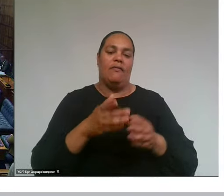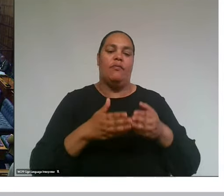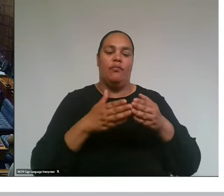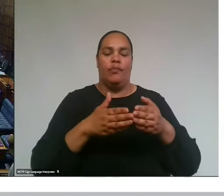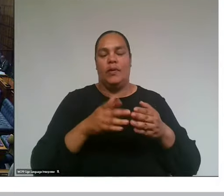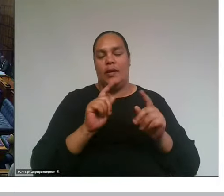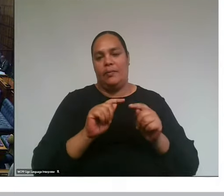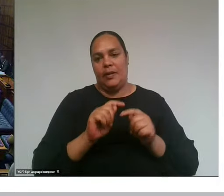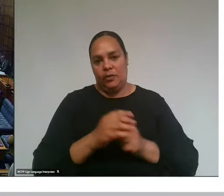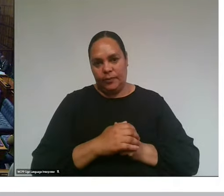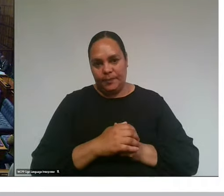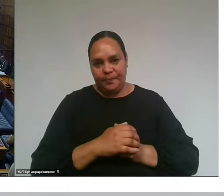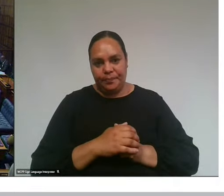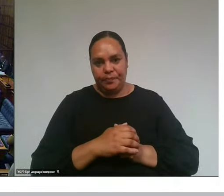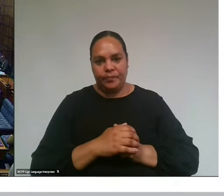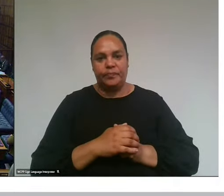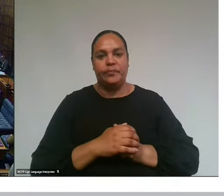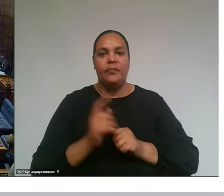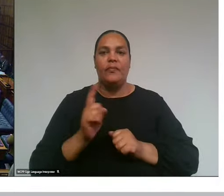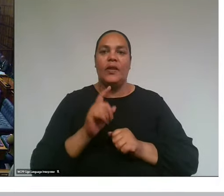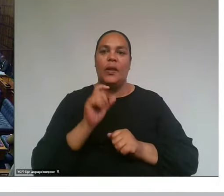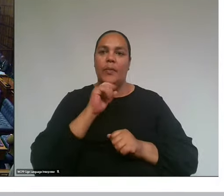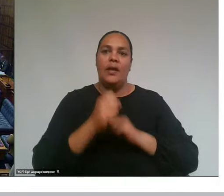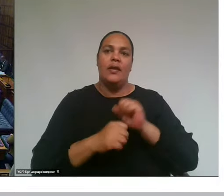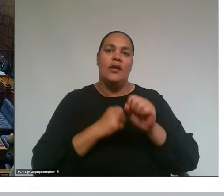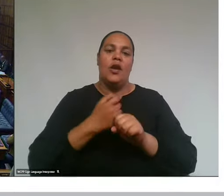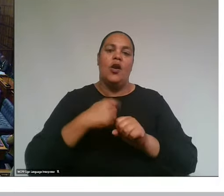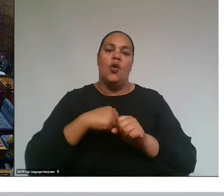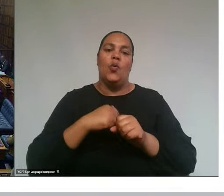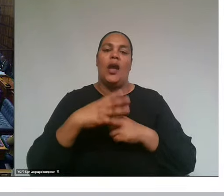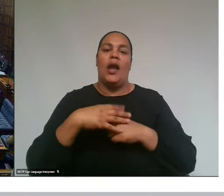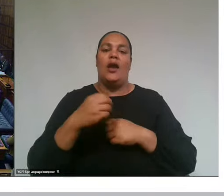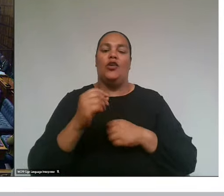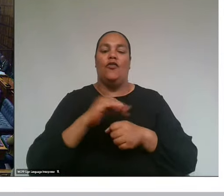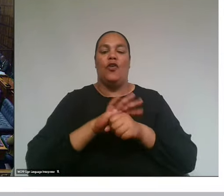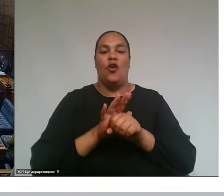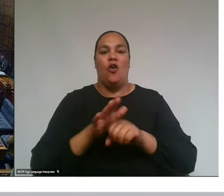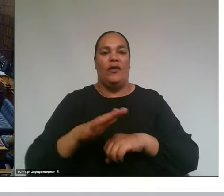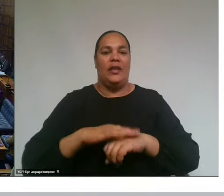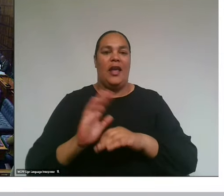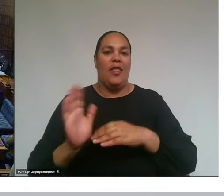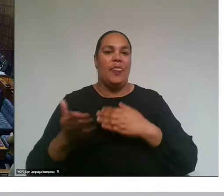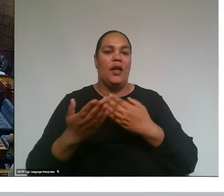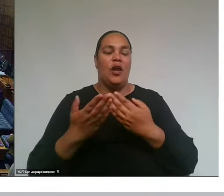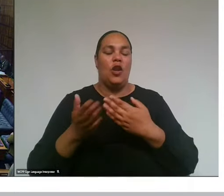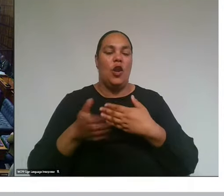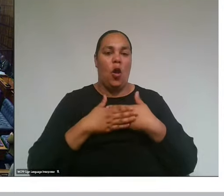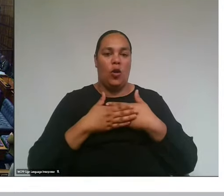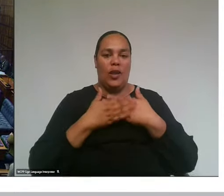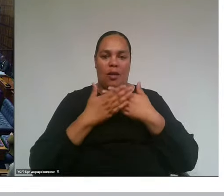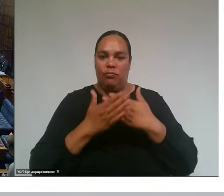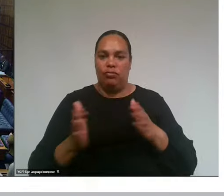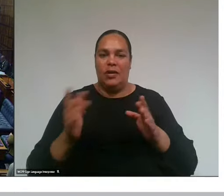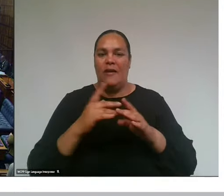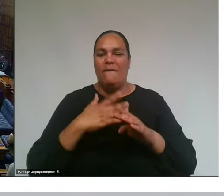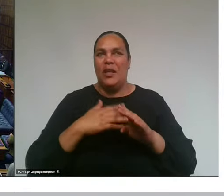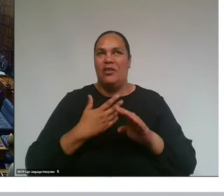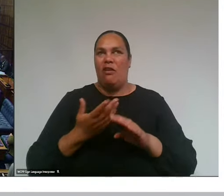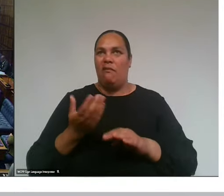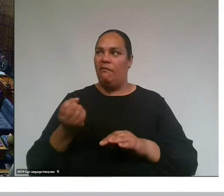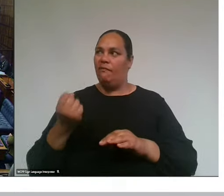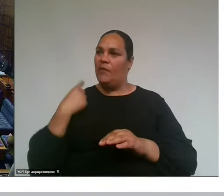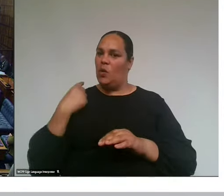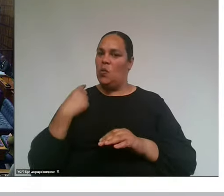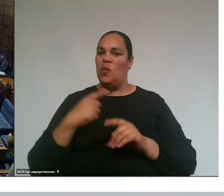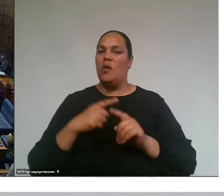Town um it was also the year that we were just coming out of the pandemic and the co lockdowns it seems so far away now but uh